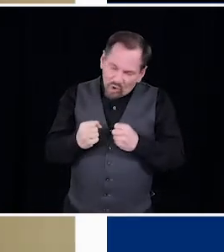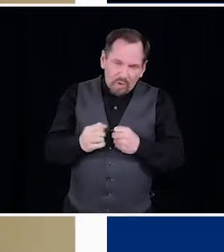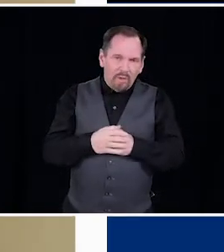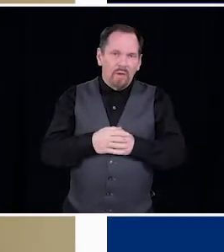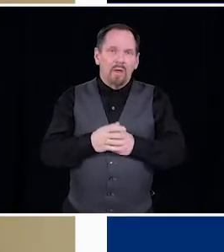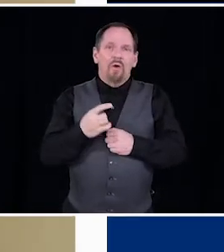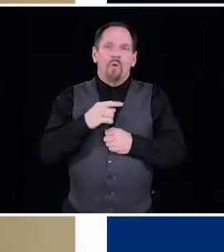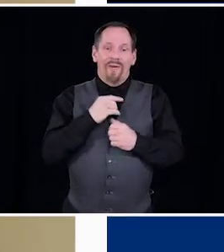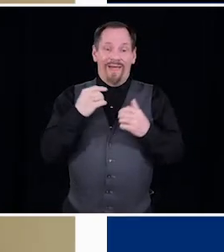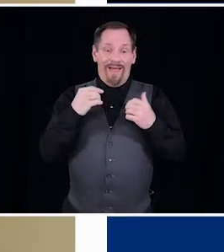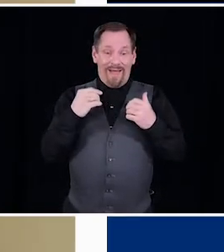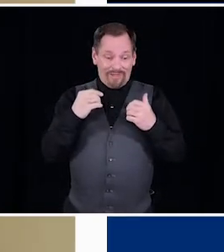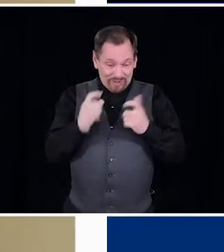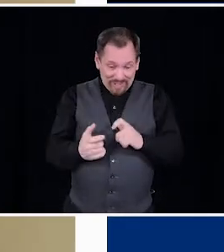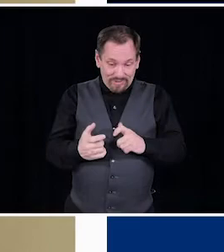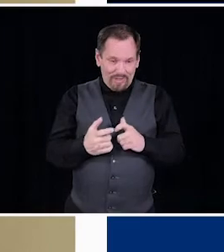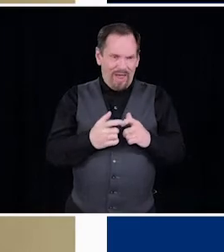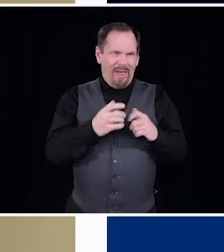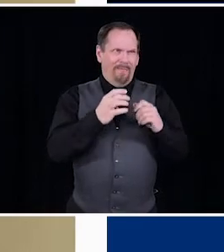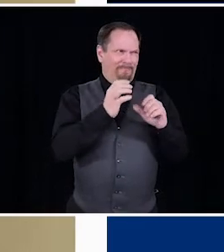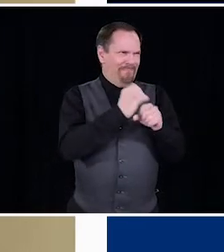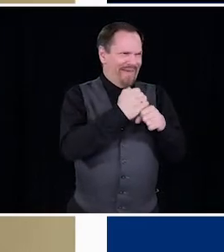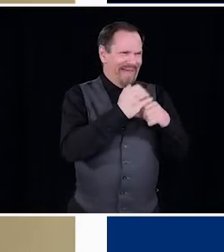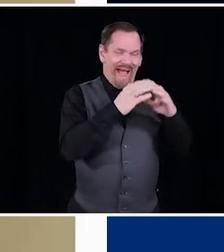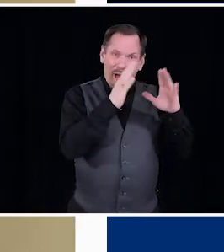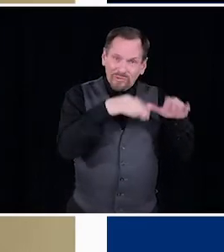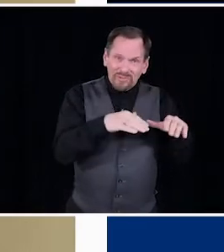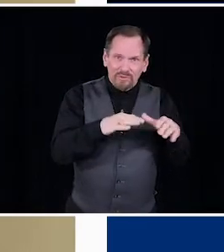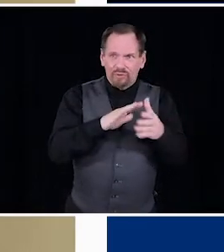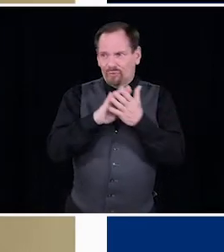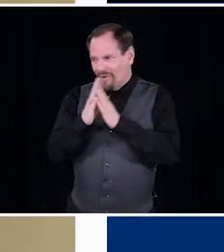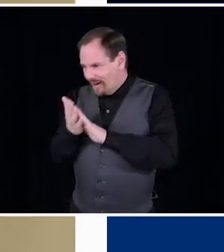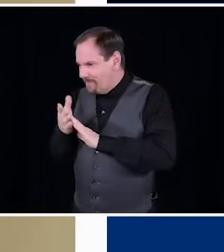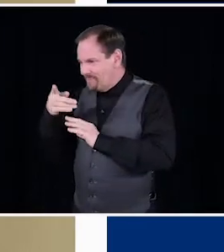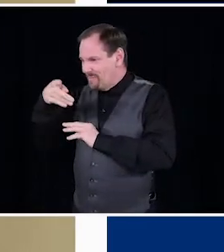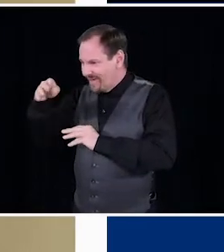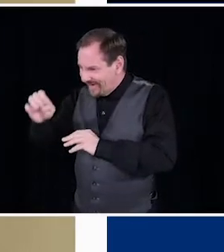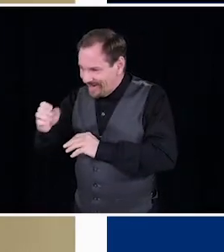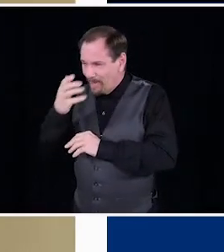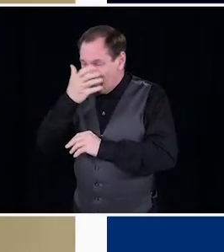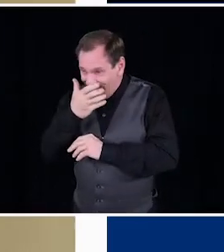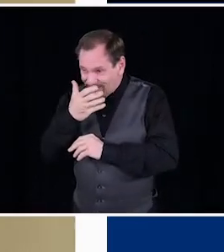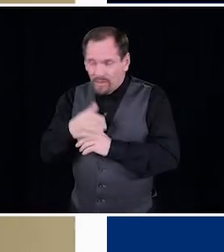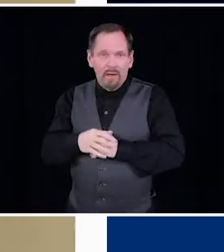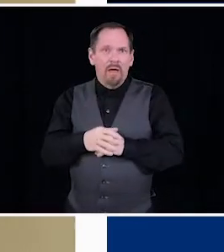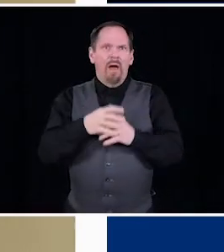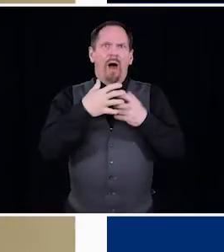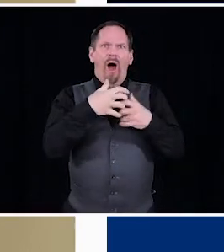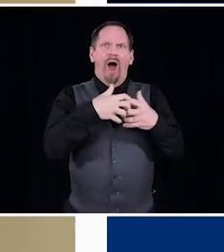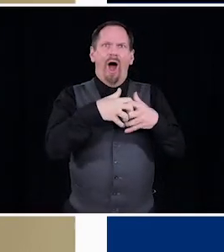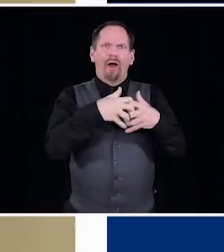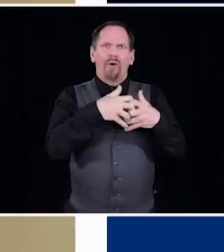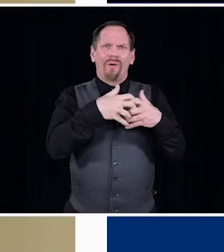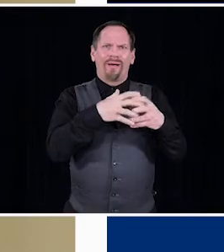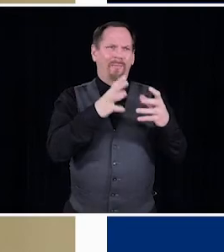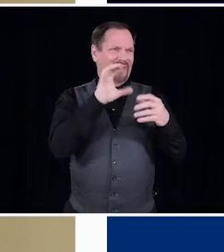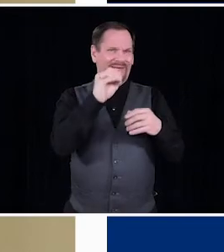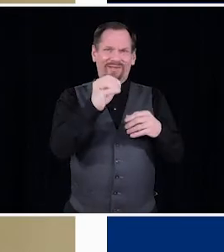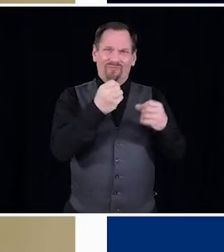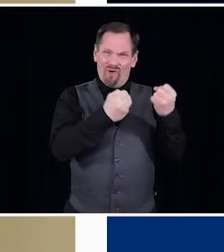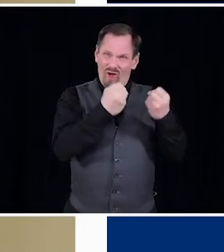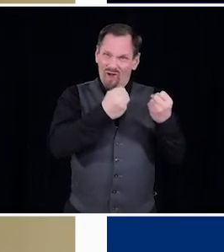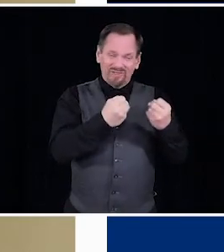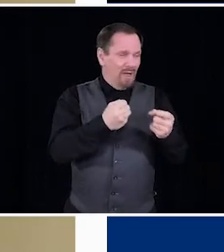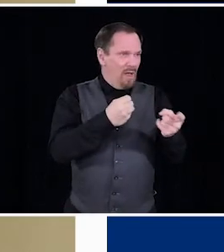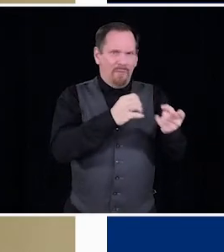manufacturing houses to make masks and PPE, auto plants to make complex ventilators, and chemical